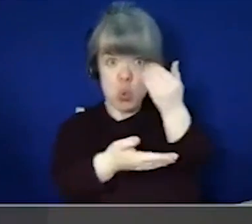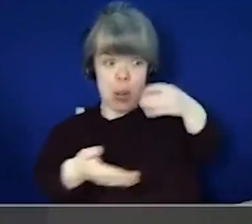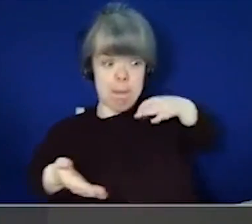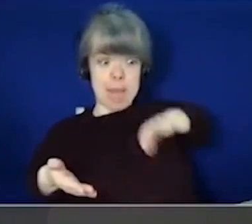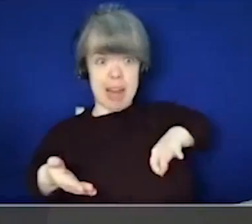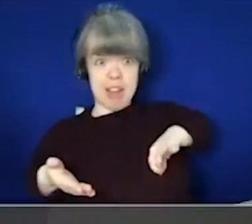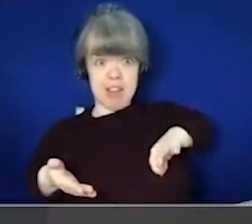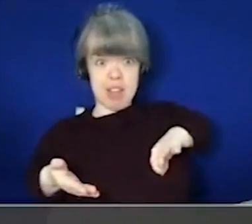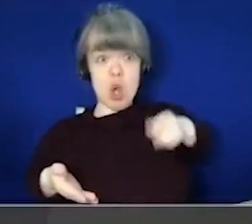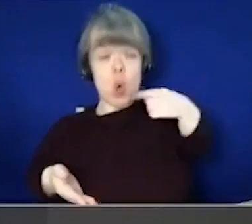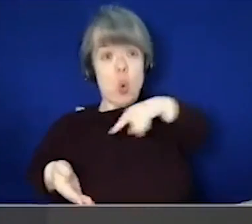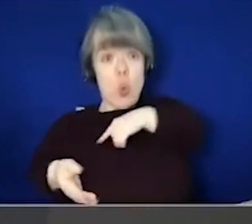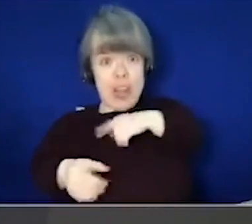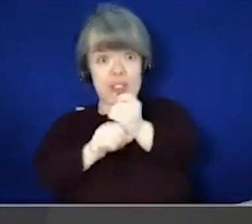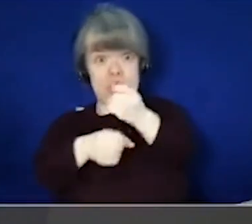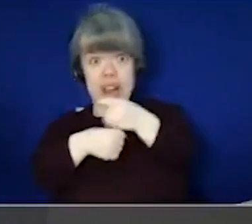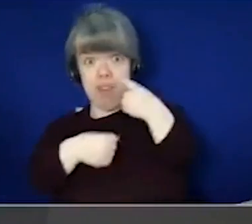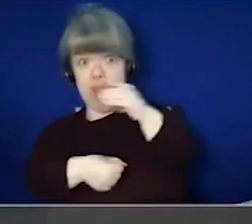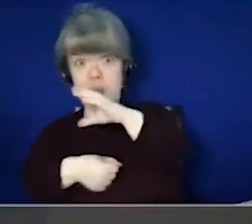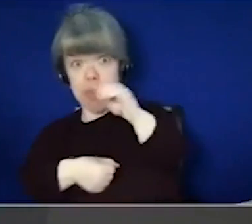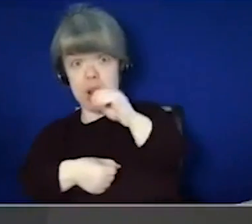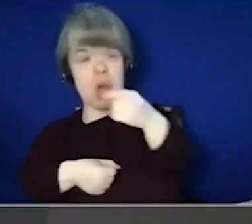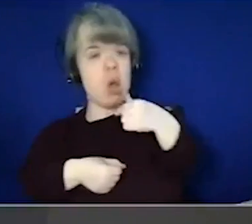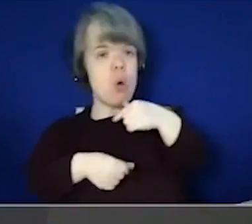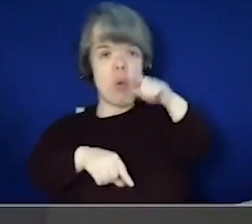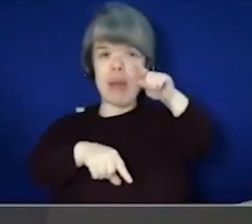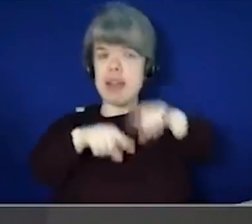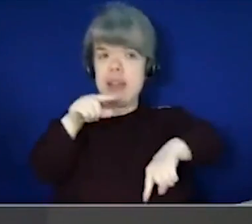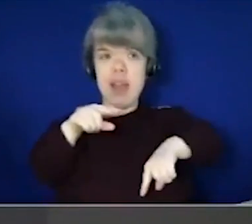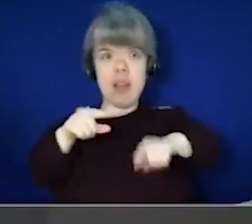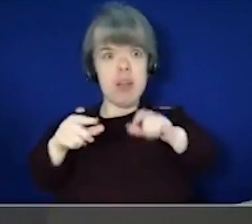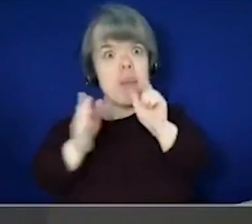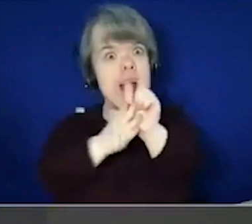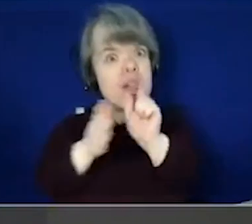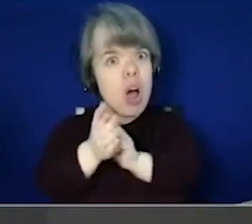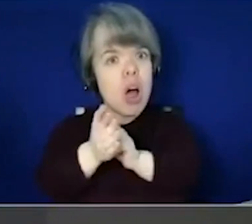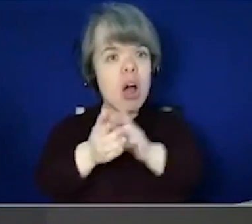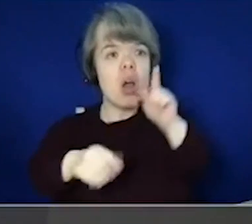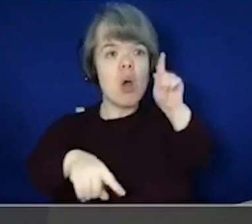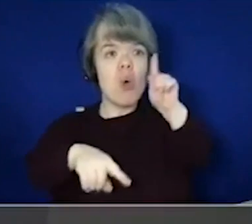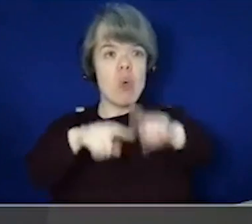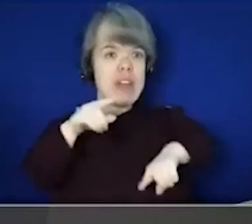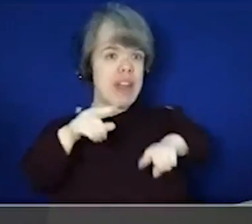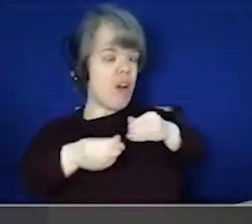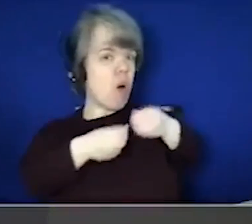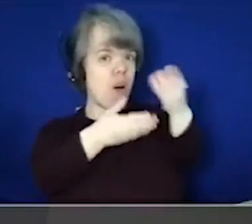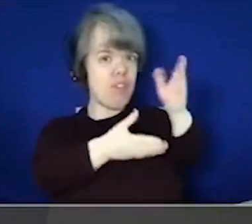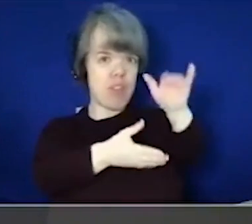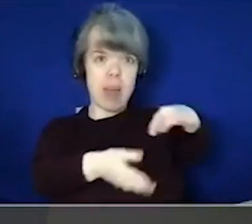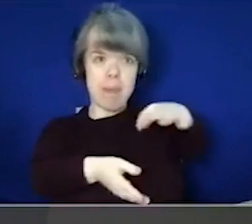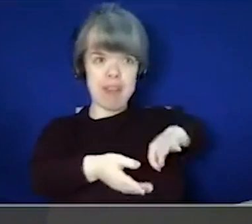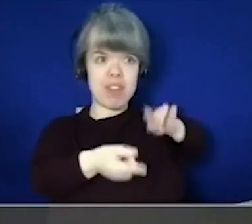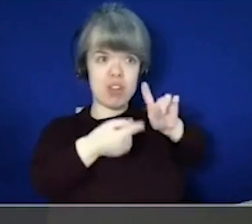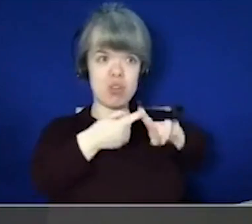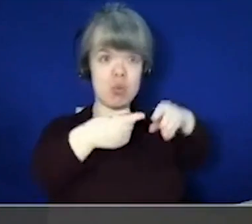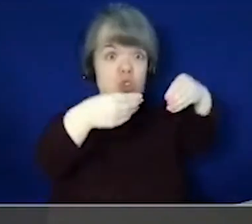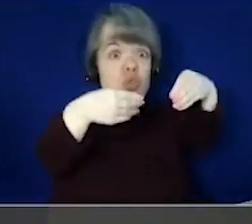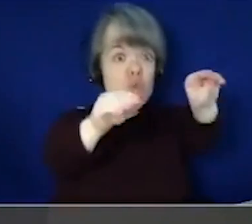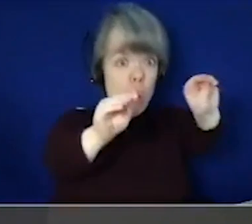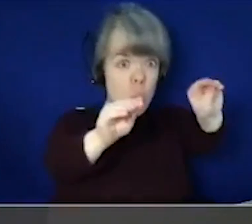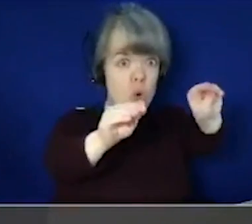possible. There are some nuances to when the timing of that decertification can take place and how many partners have to push forward